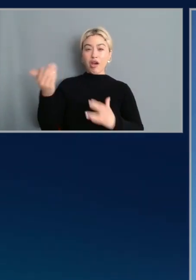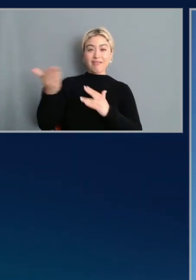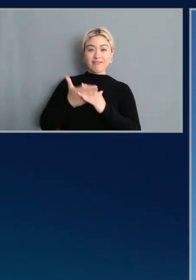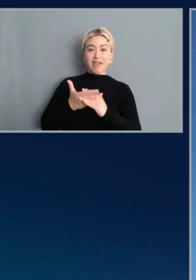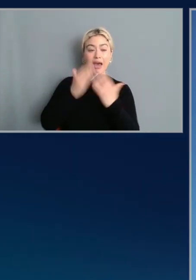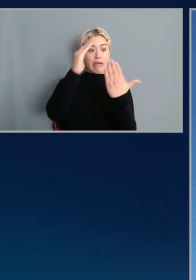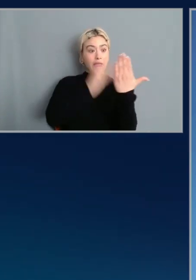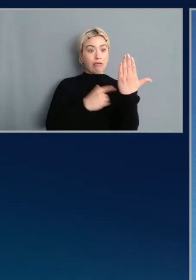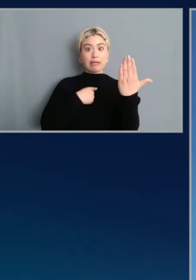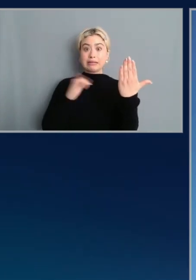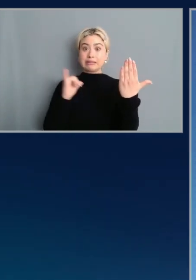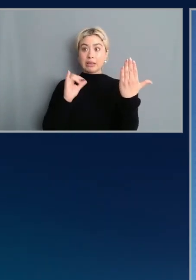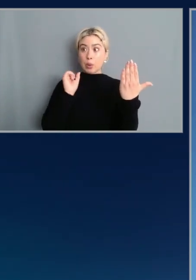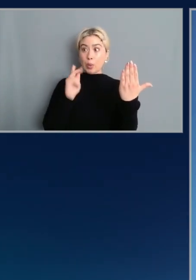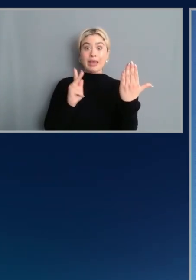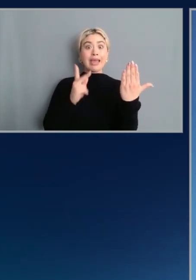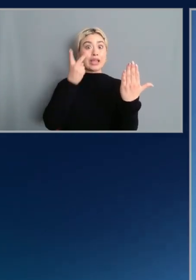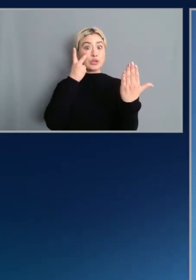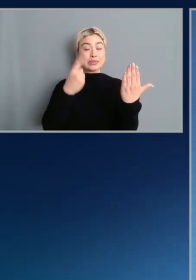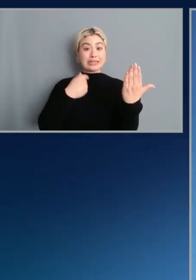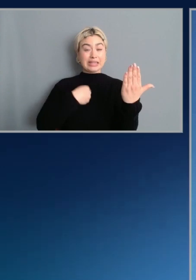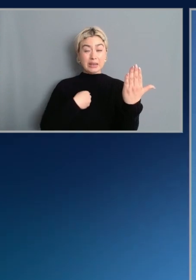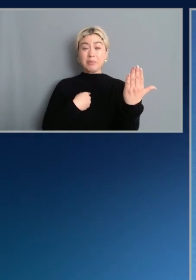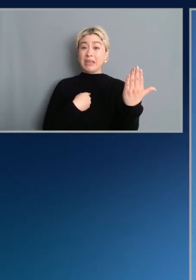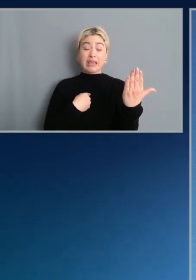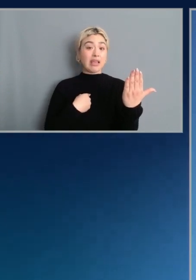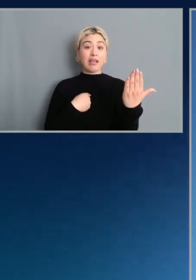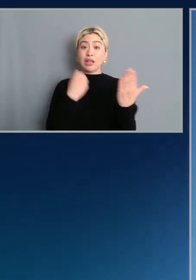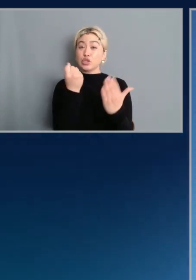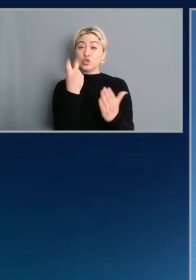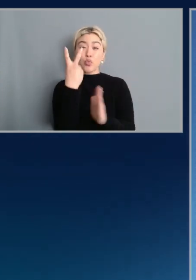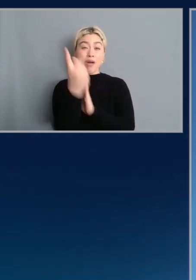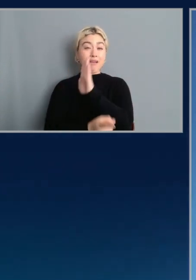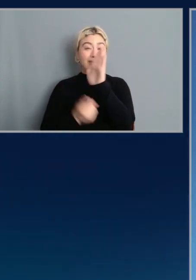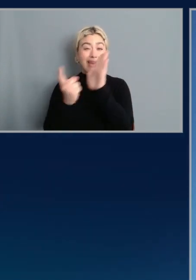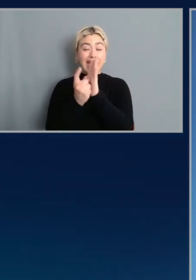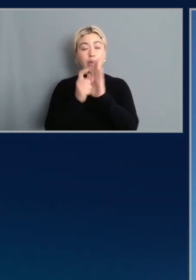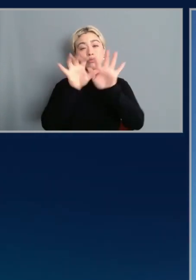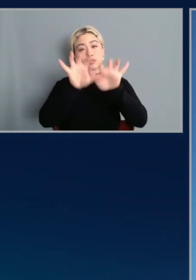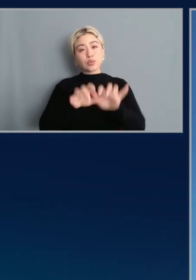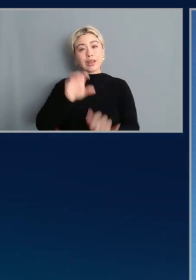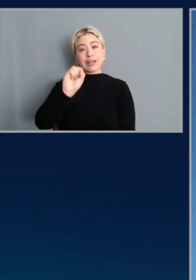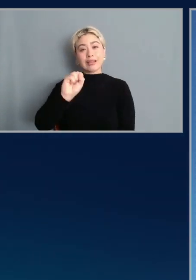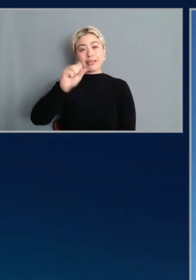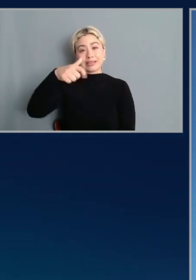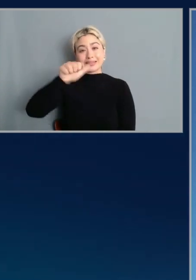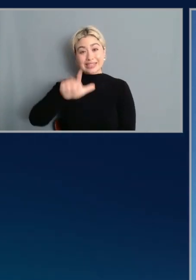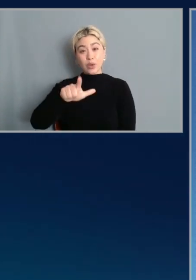okay, and then you see me spend 12 hours writing that SQL query.